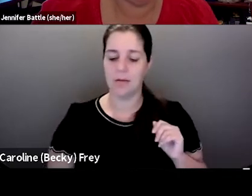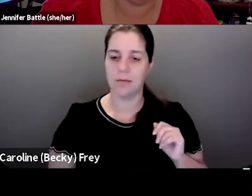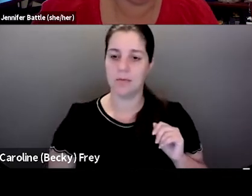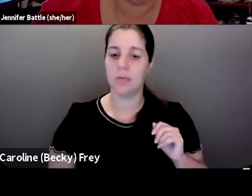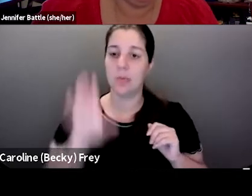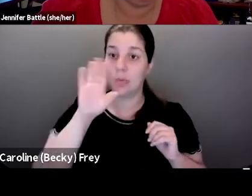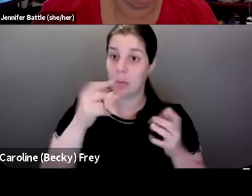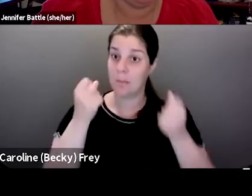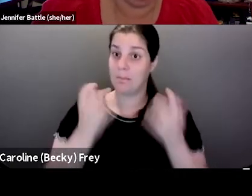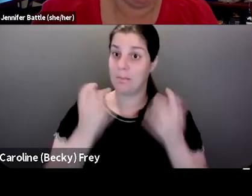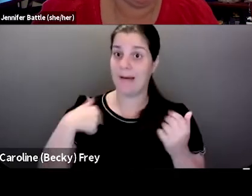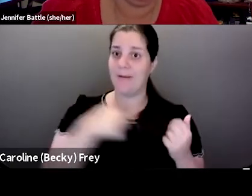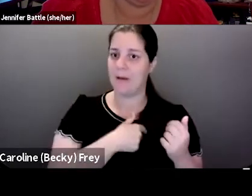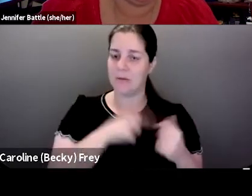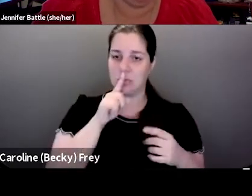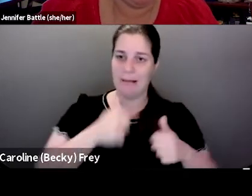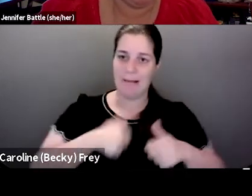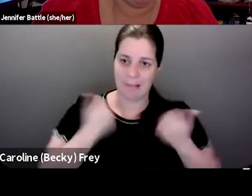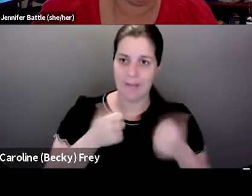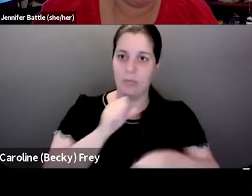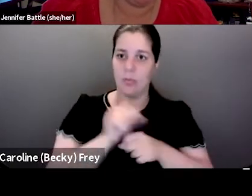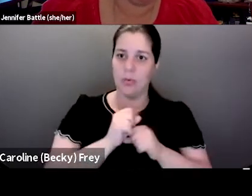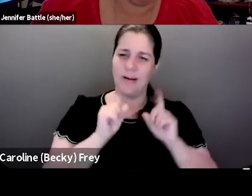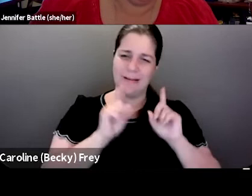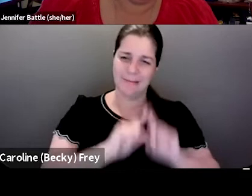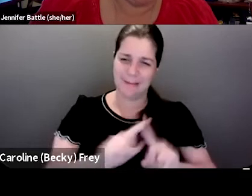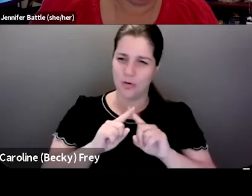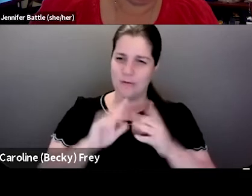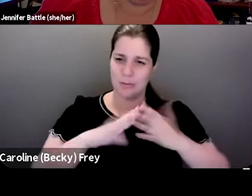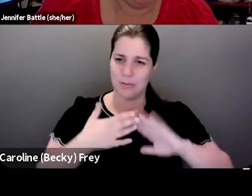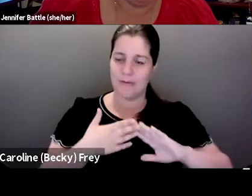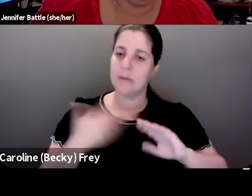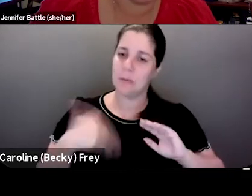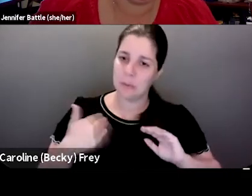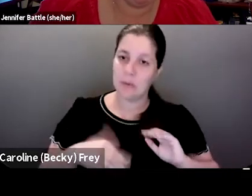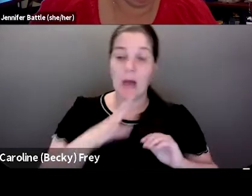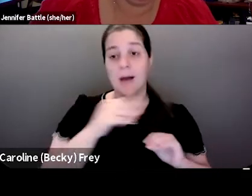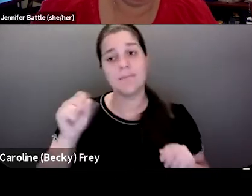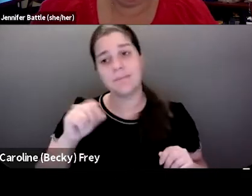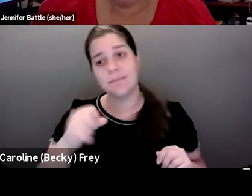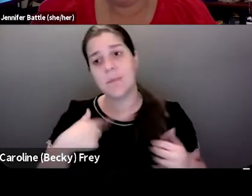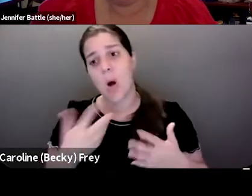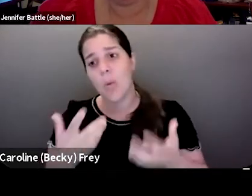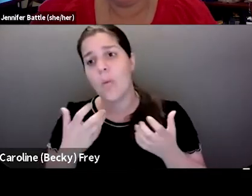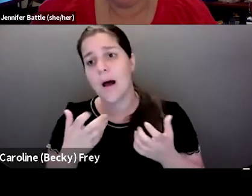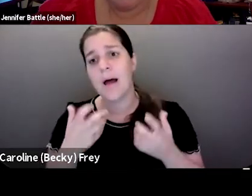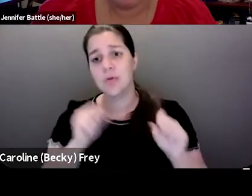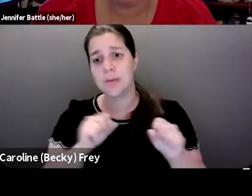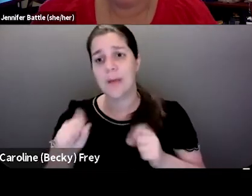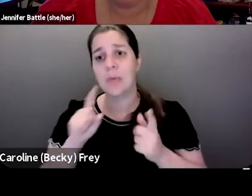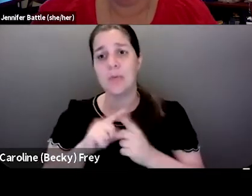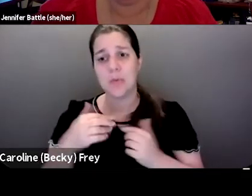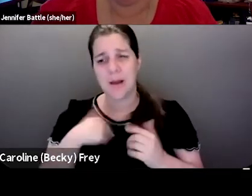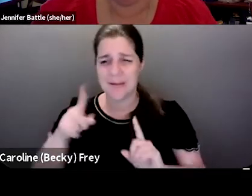many of us live and work in very diverse communities. And yes, I would love to be able to have very